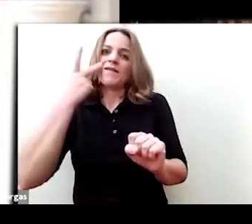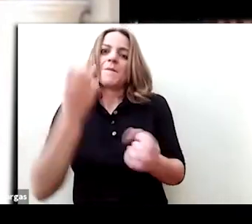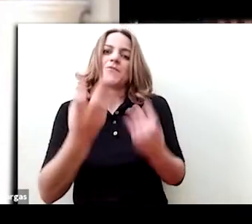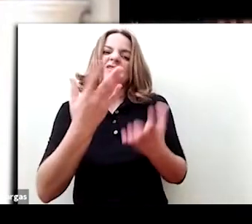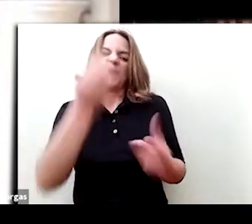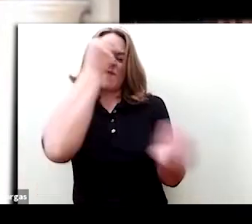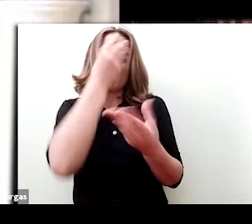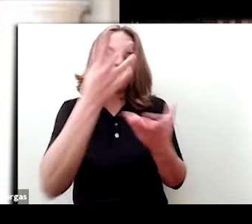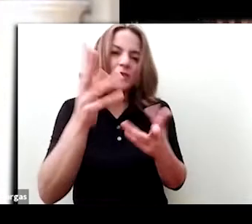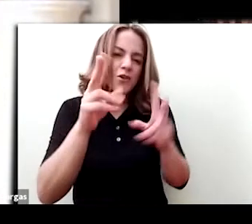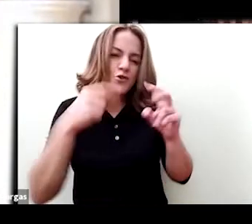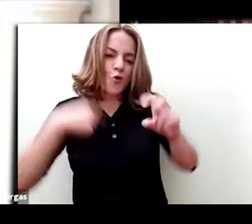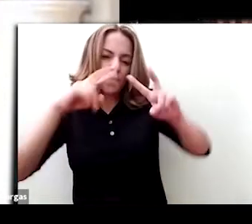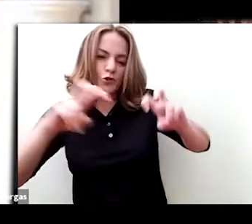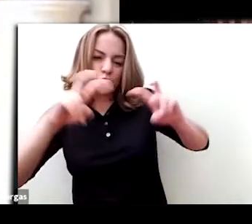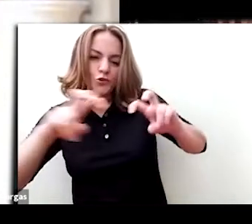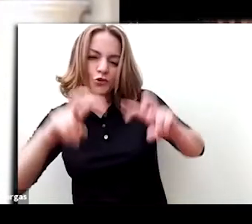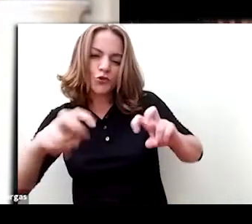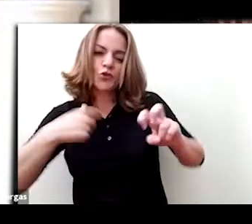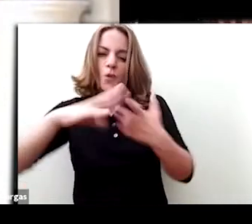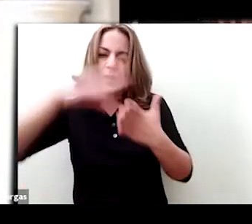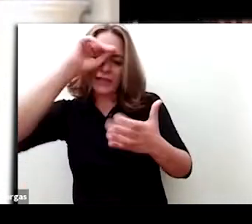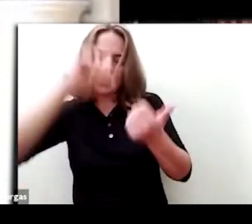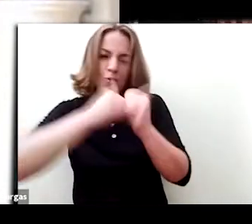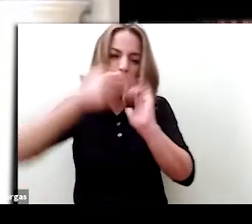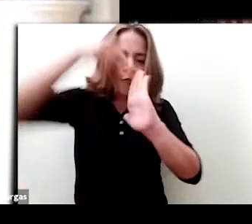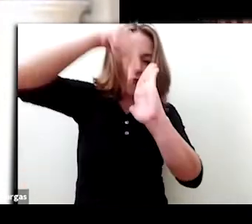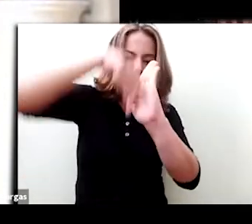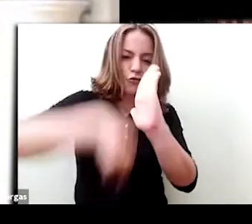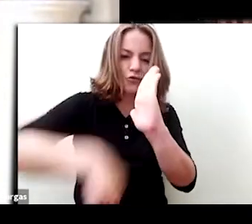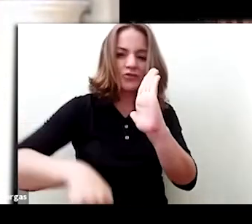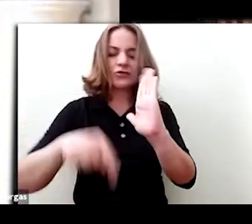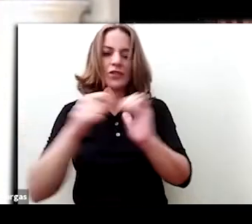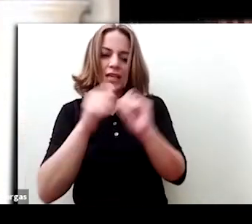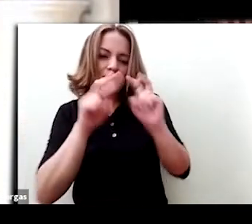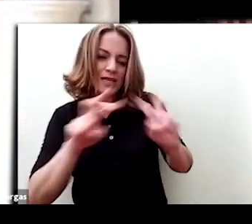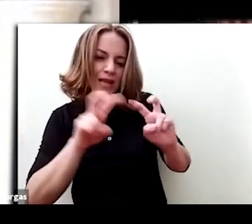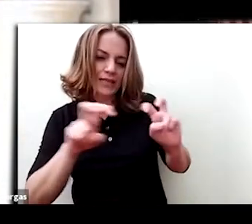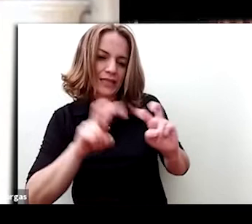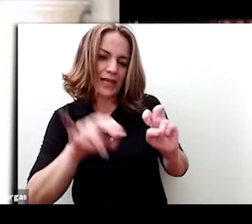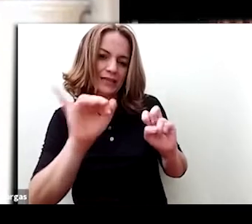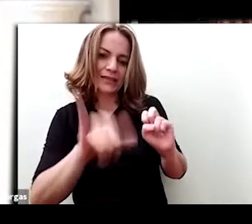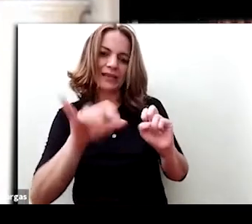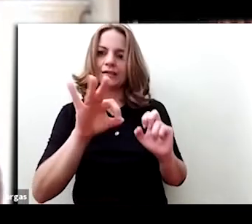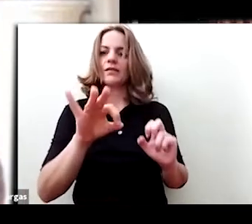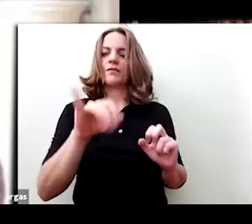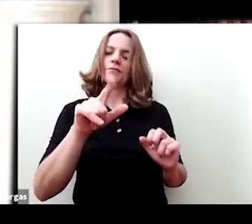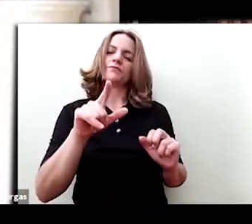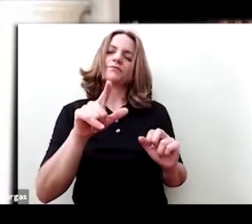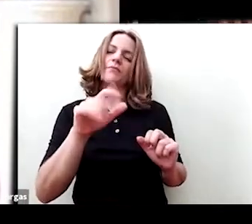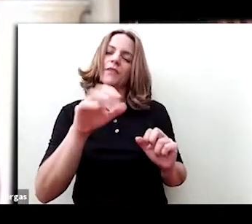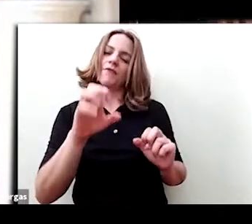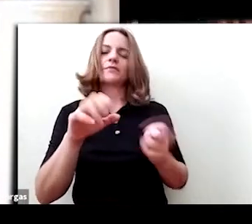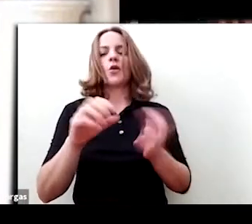archival collections there and generally. And since Centro, I've been to about a dozen other